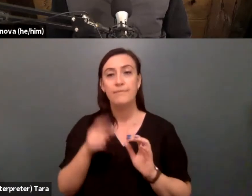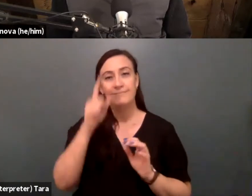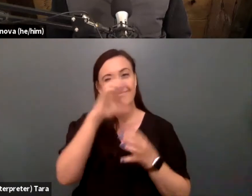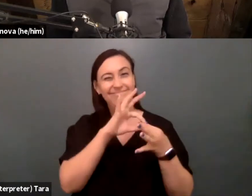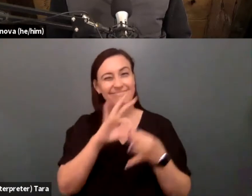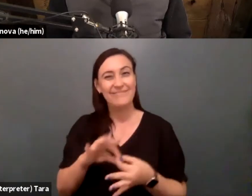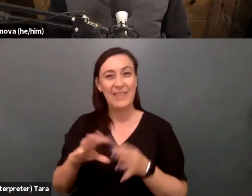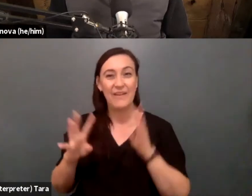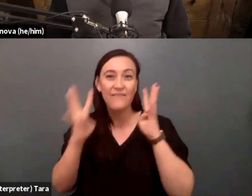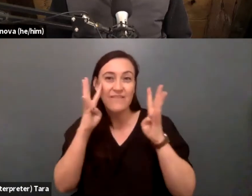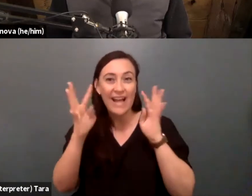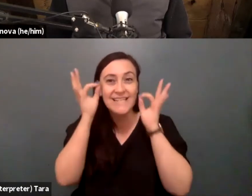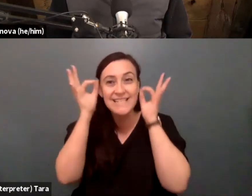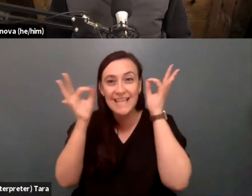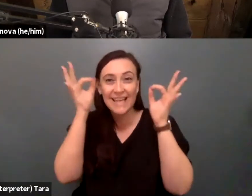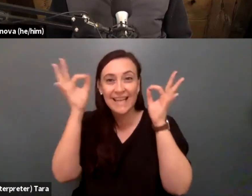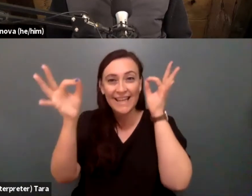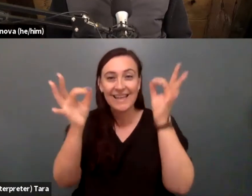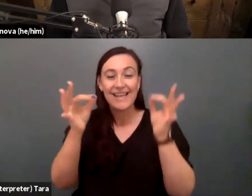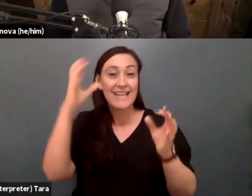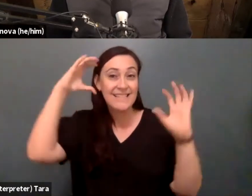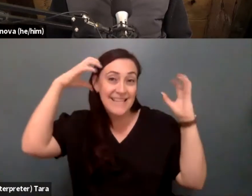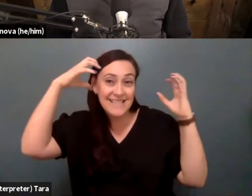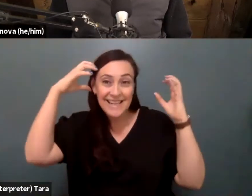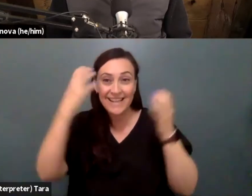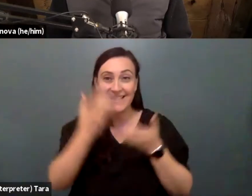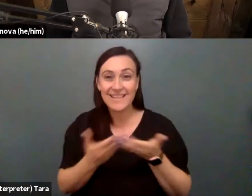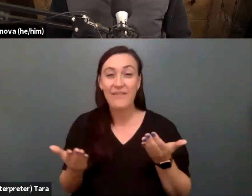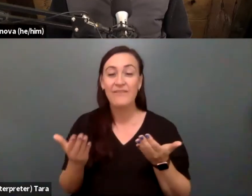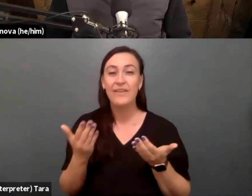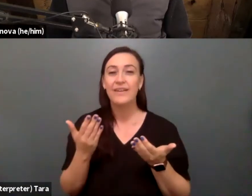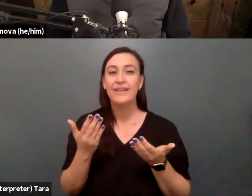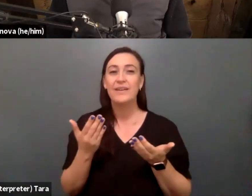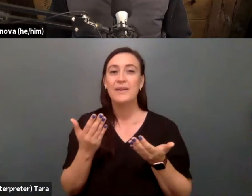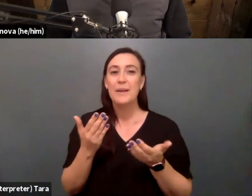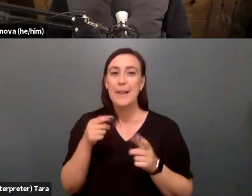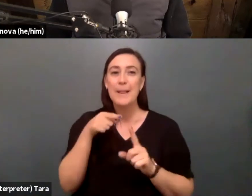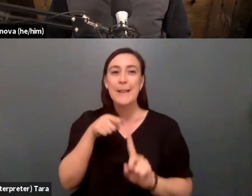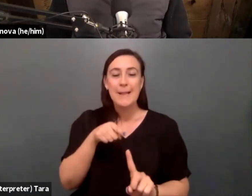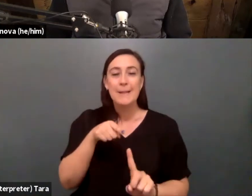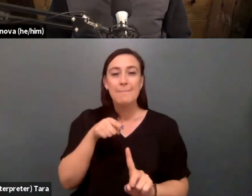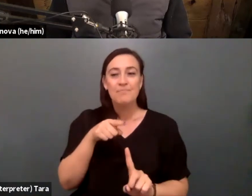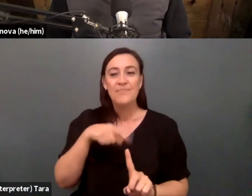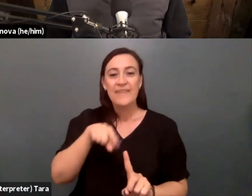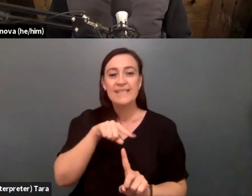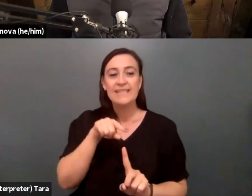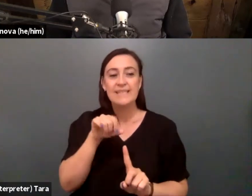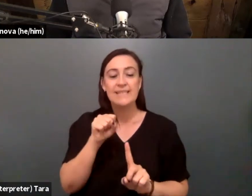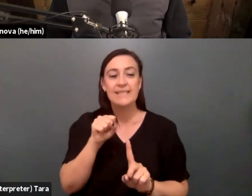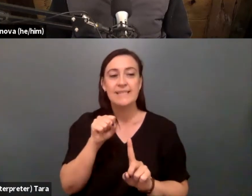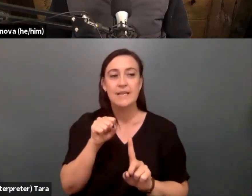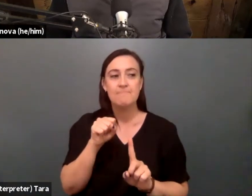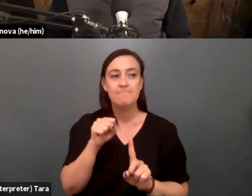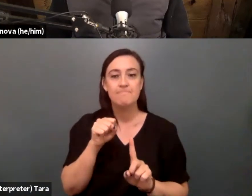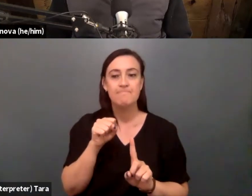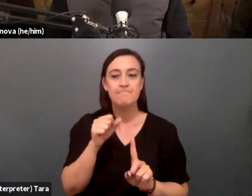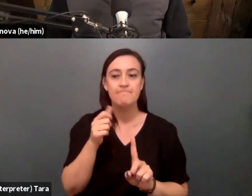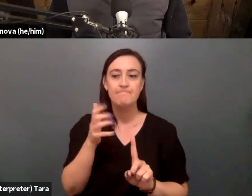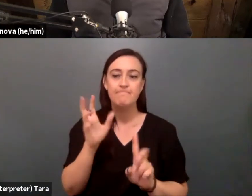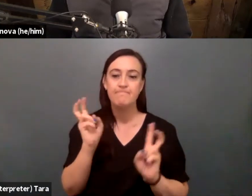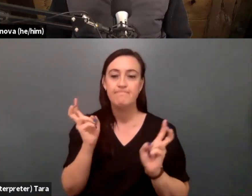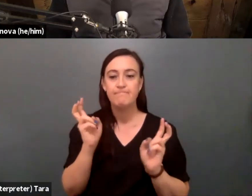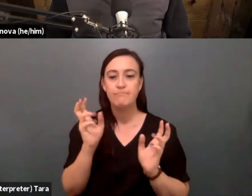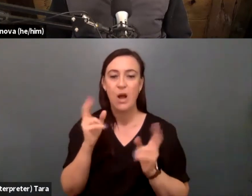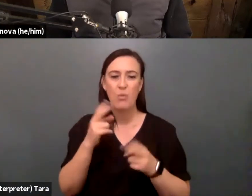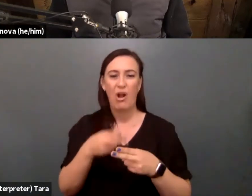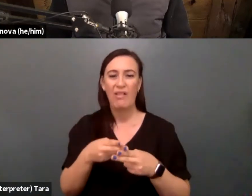fantastical and Disney. This is sort of I guess I'll call it